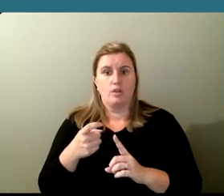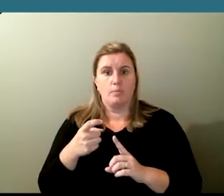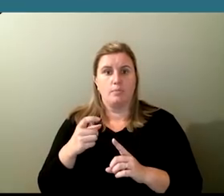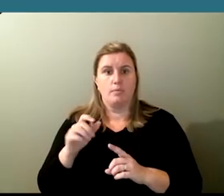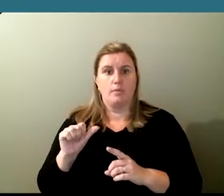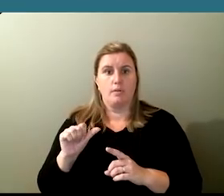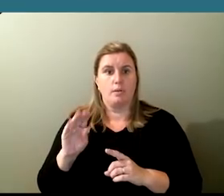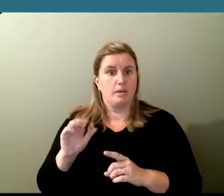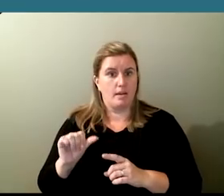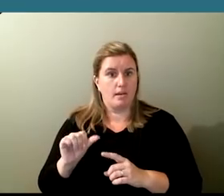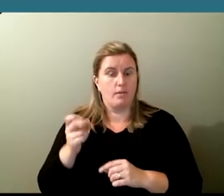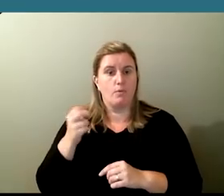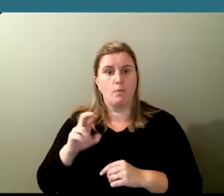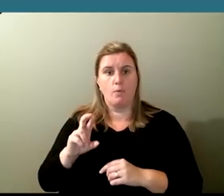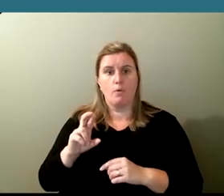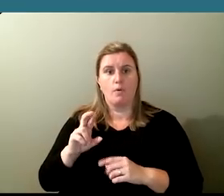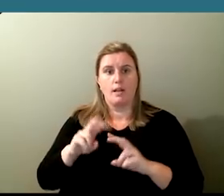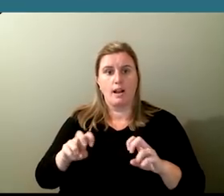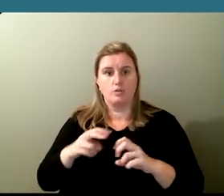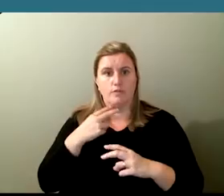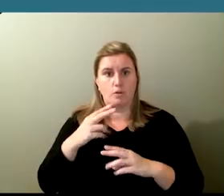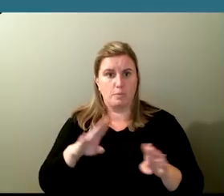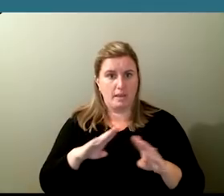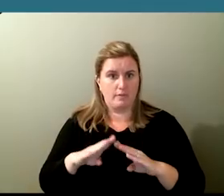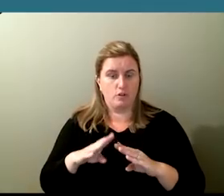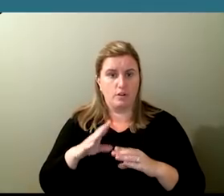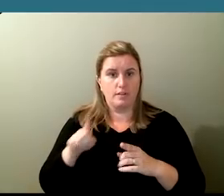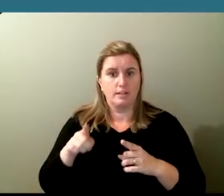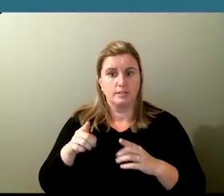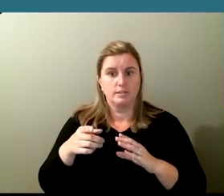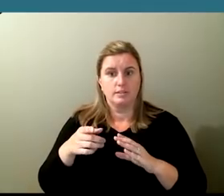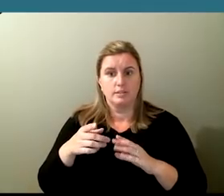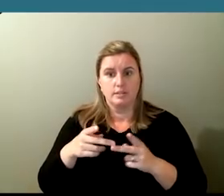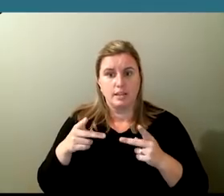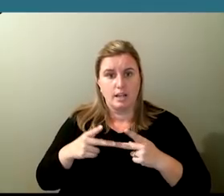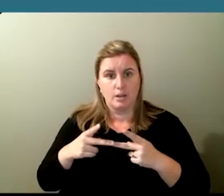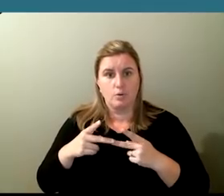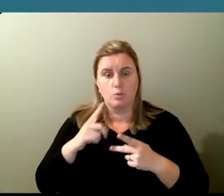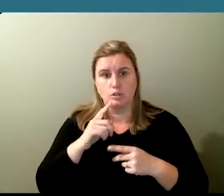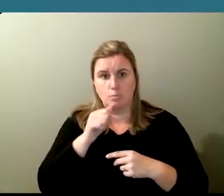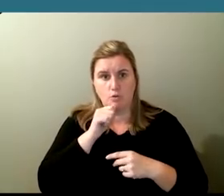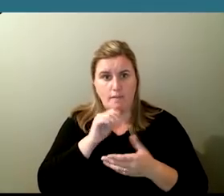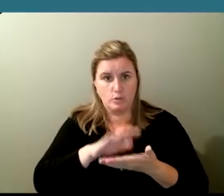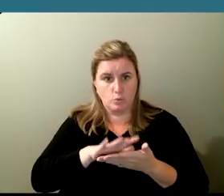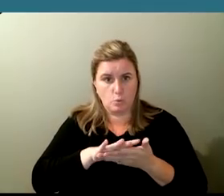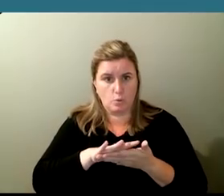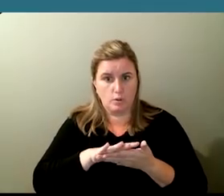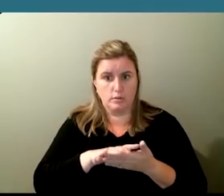or the analysis of verbal behavior. The setting was a school, was a private school and a